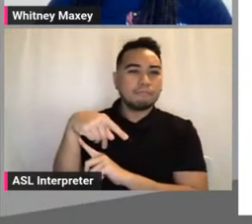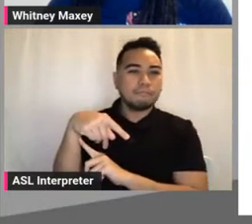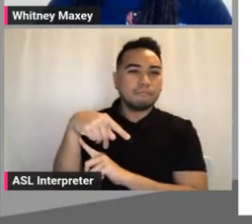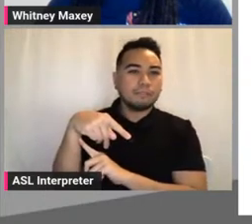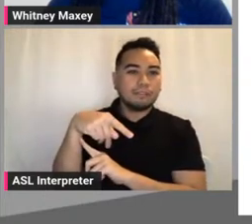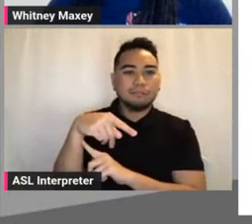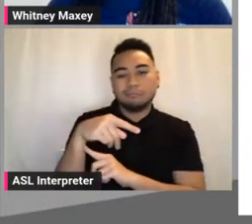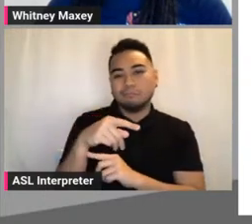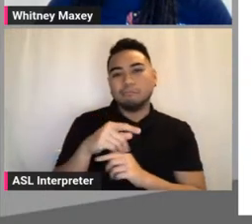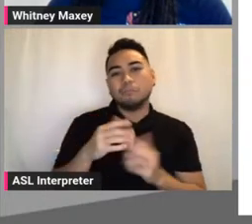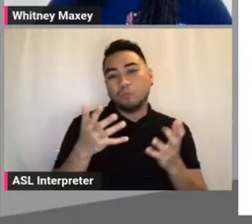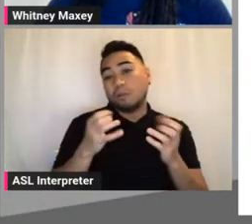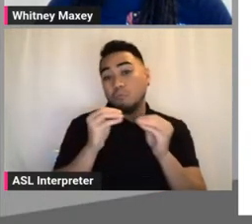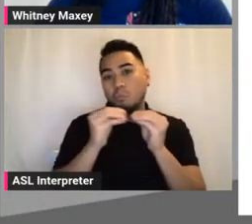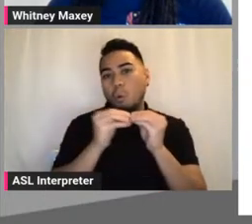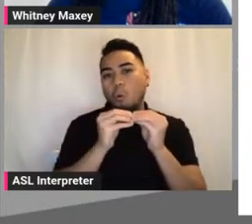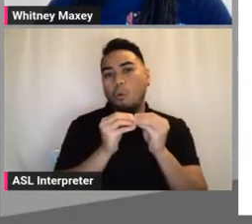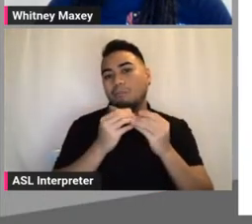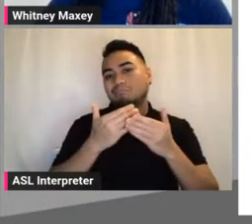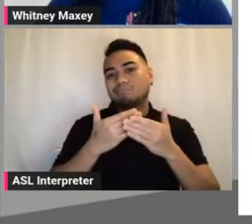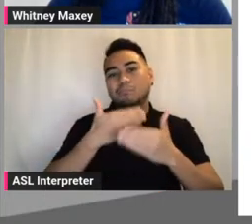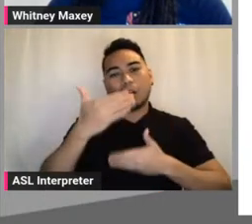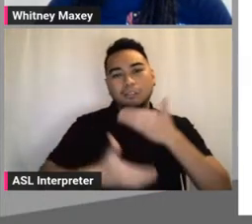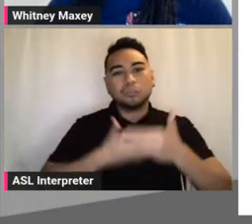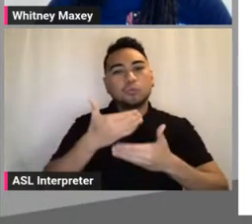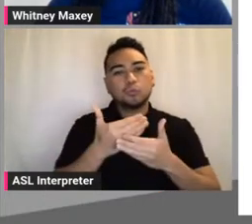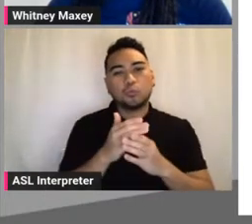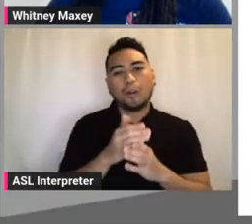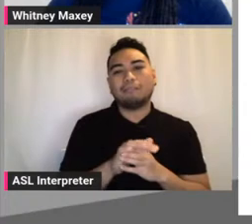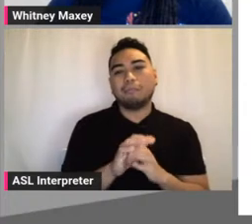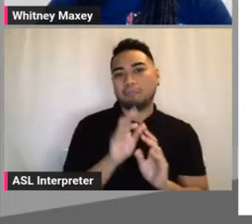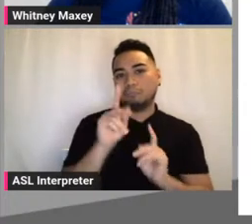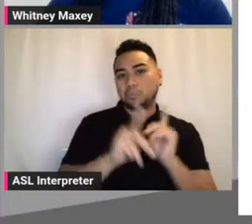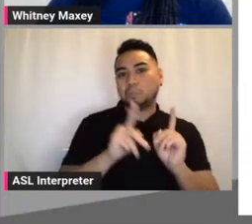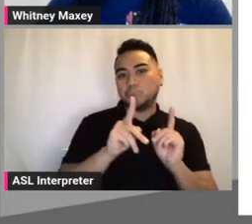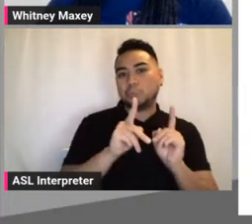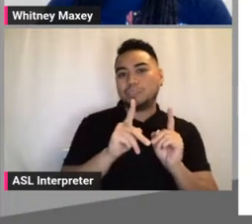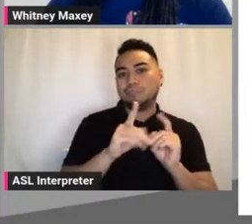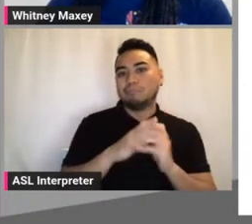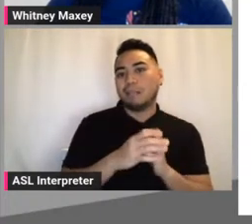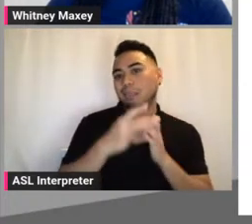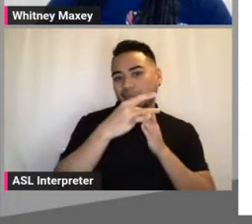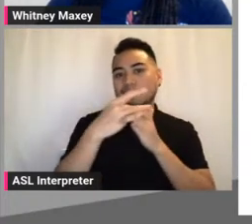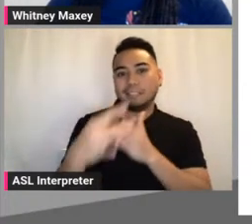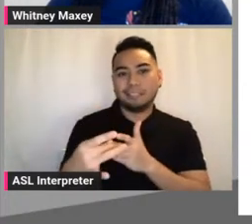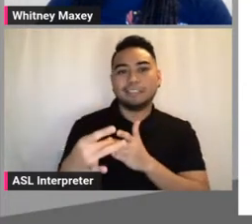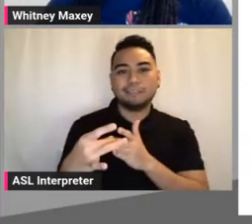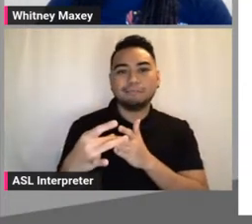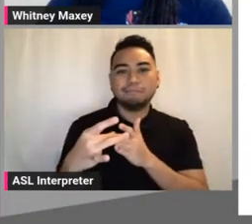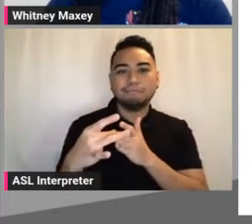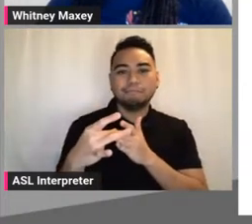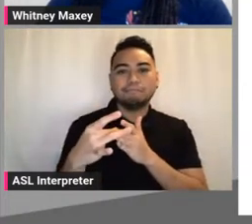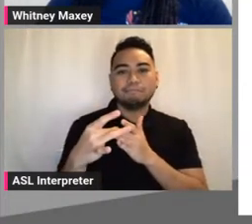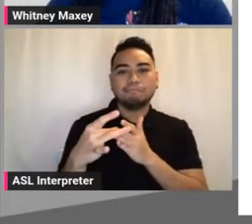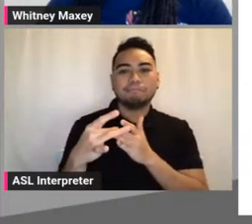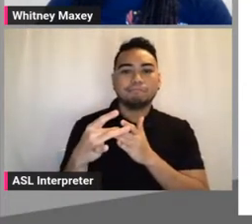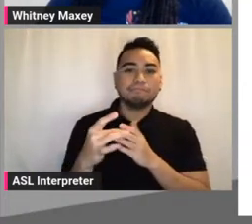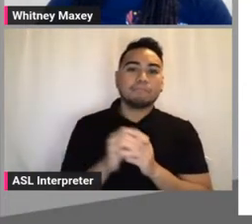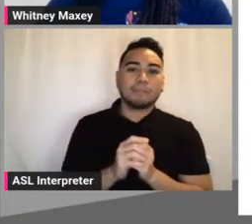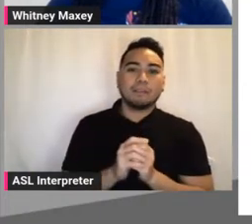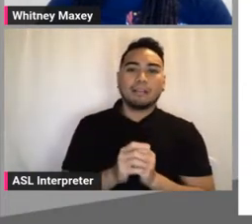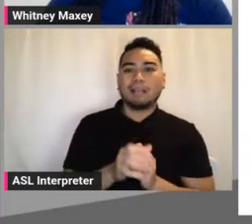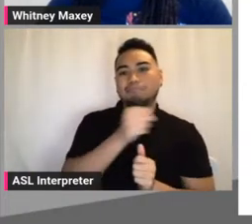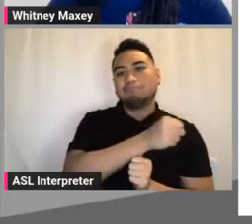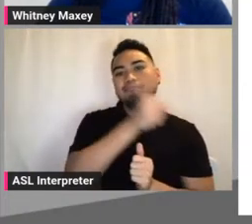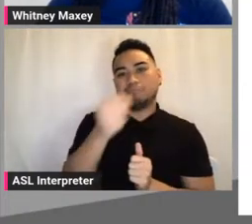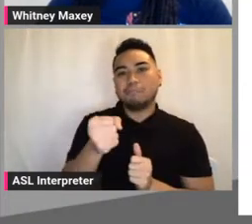front. We also want to build more leverage relative to centrist Democrats within the broad front. We